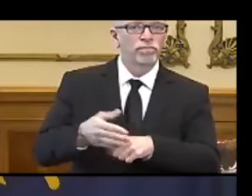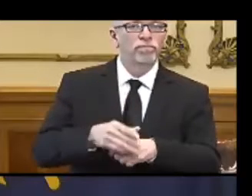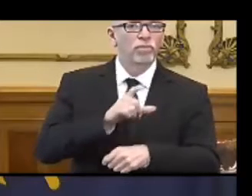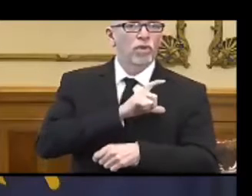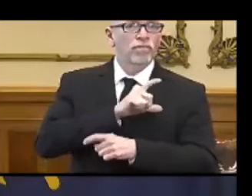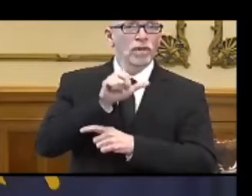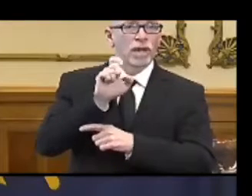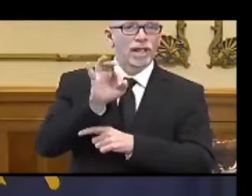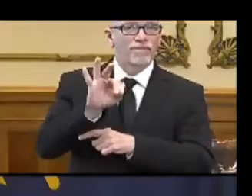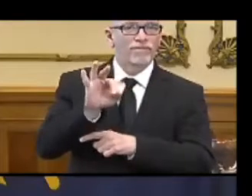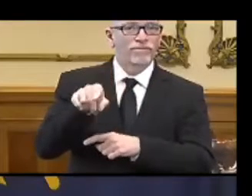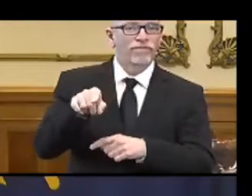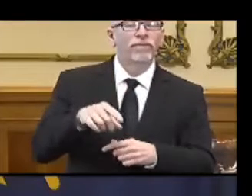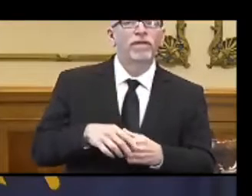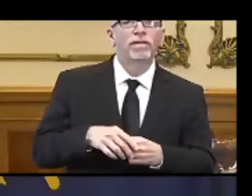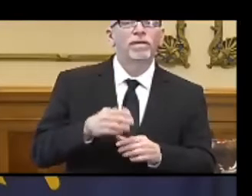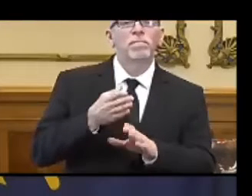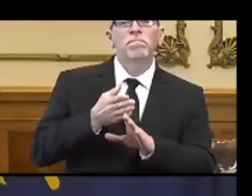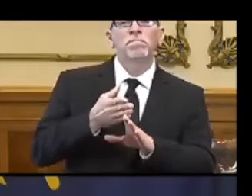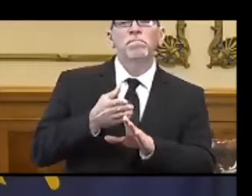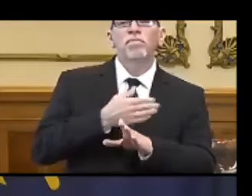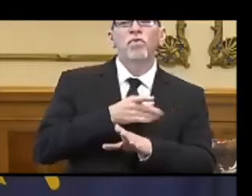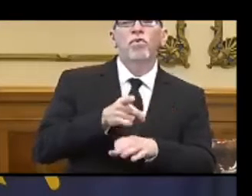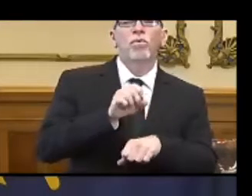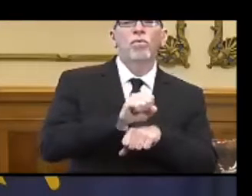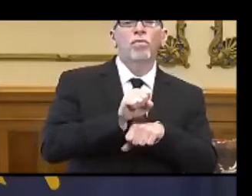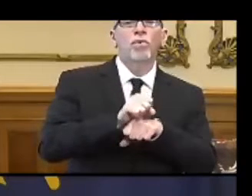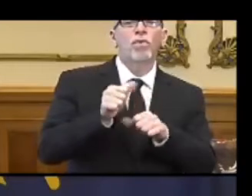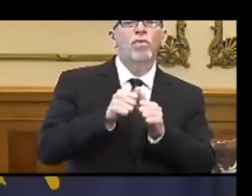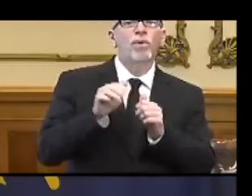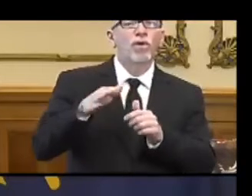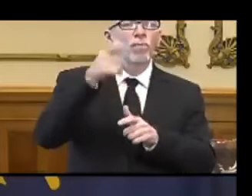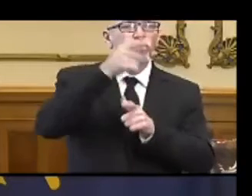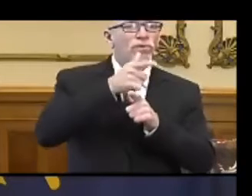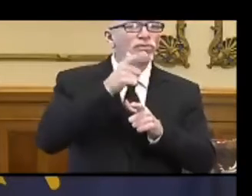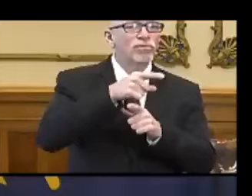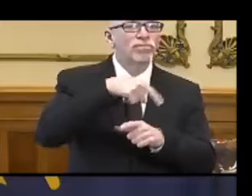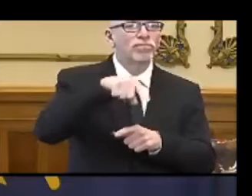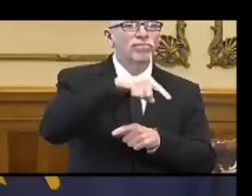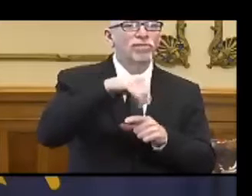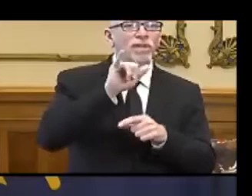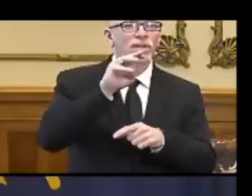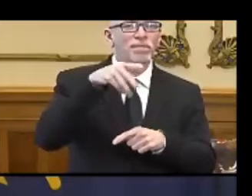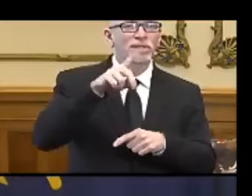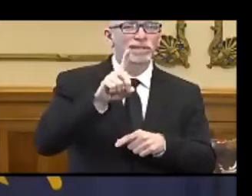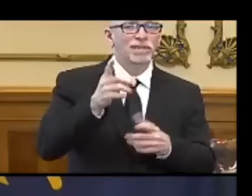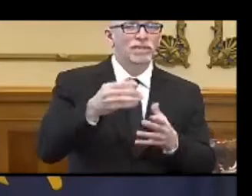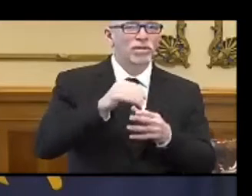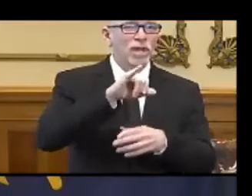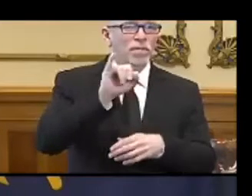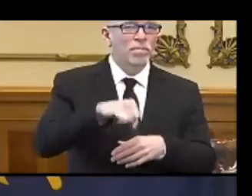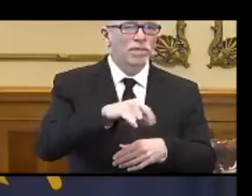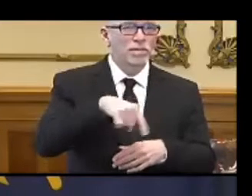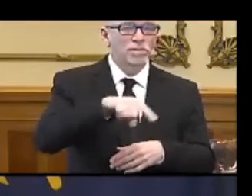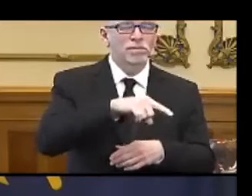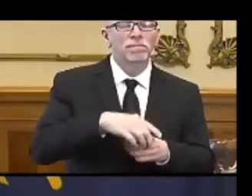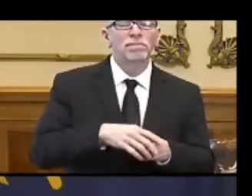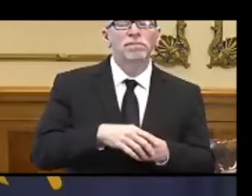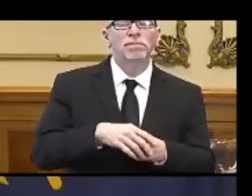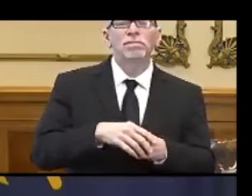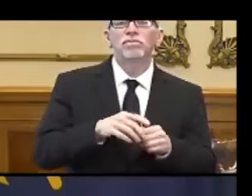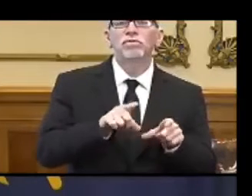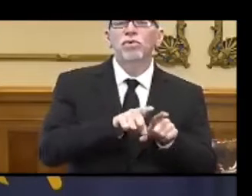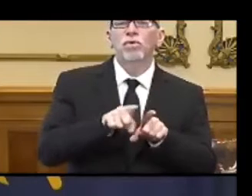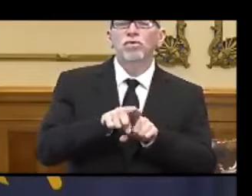Officer Leith, before working alongside her brothers and sisters at the IMPD here in Indianapolis,